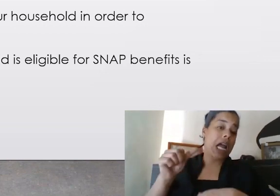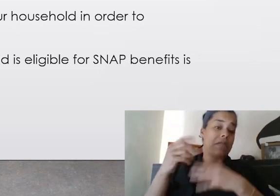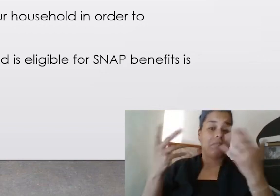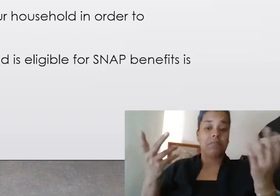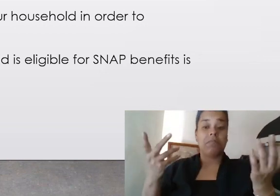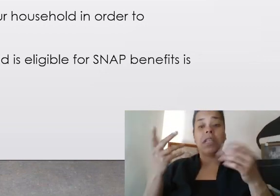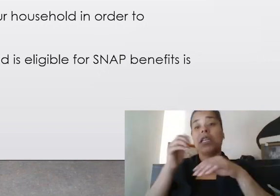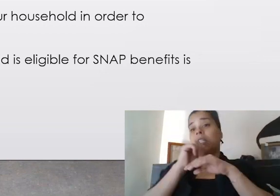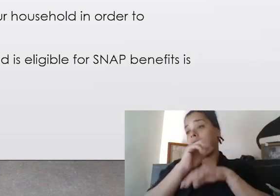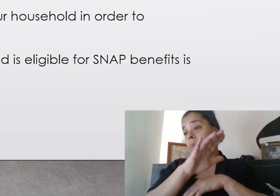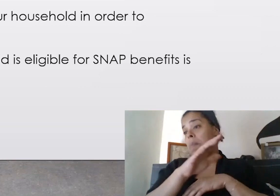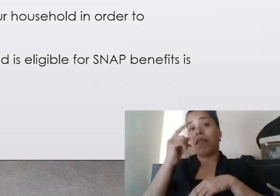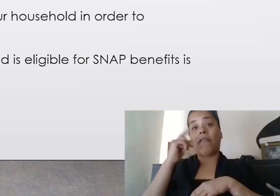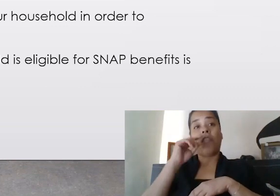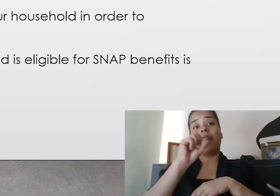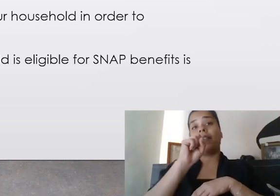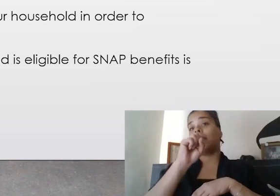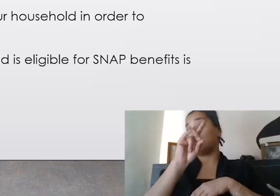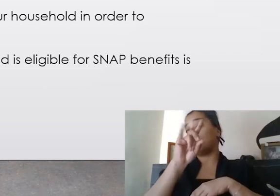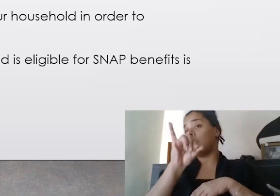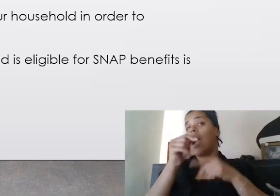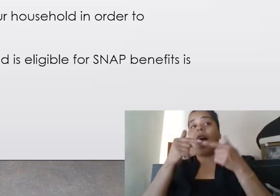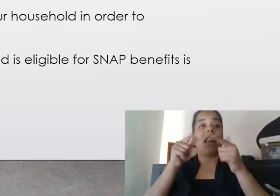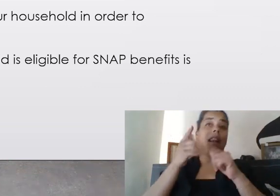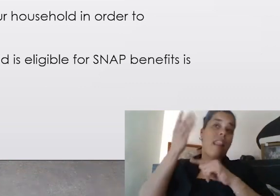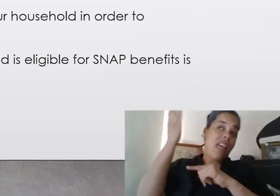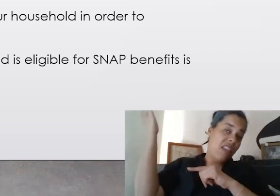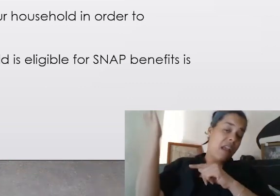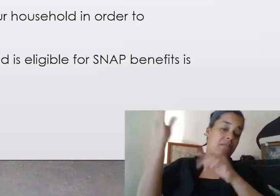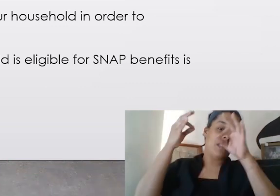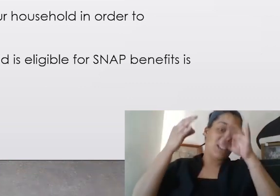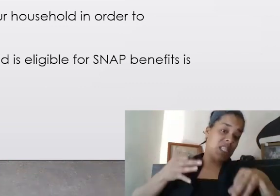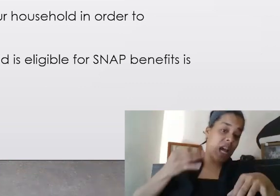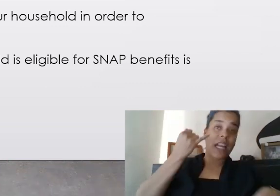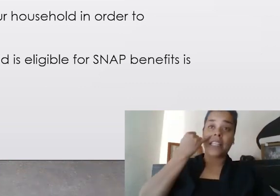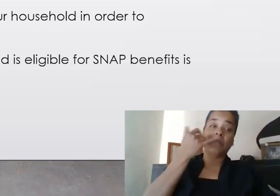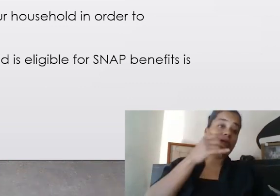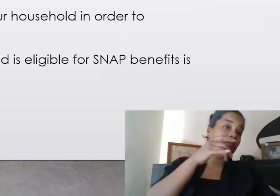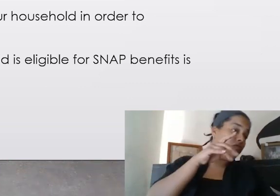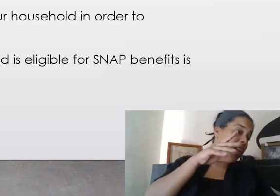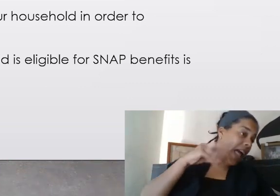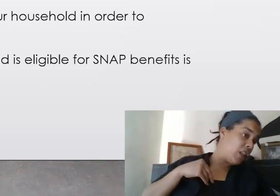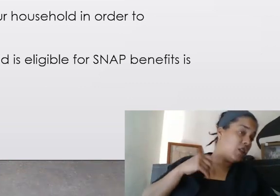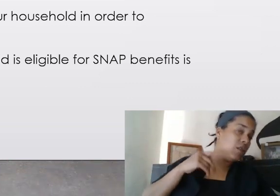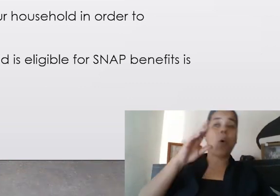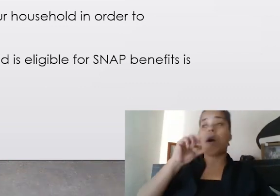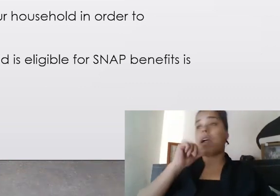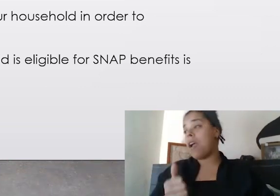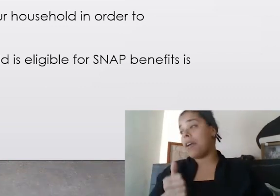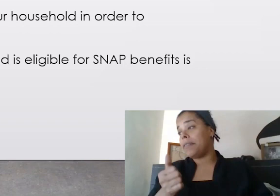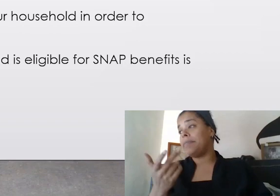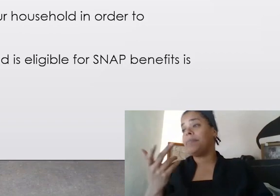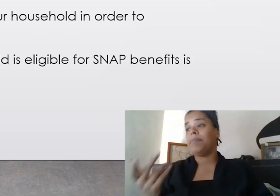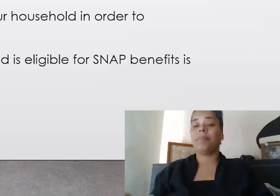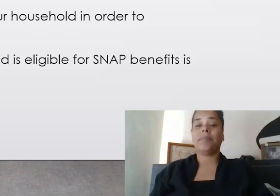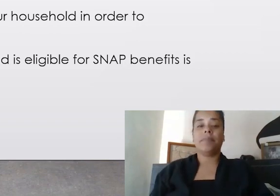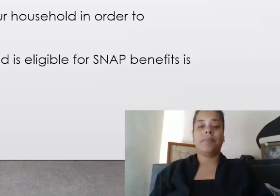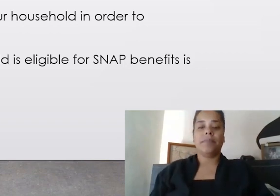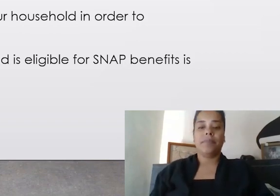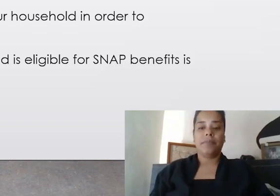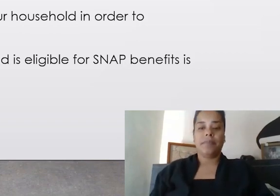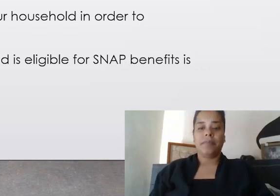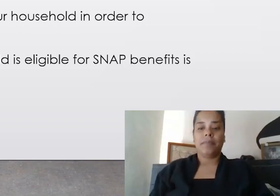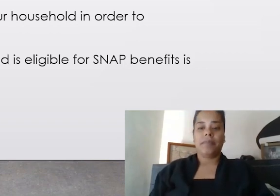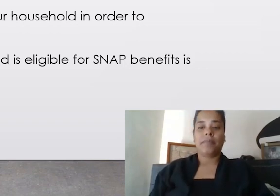for SSDI. Let Social Security determine whether you're eligible and whether you are approved or